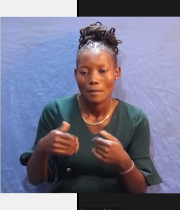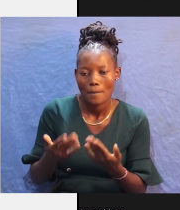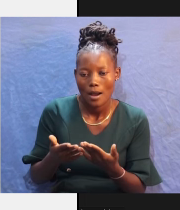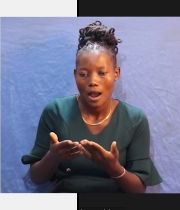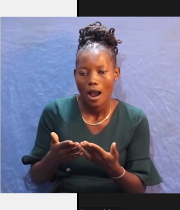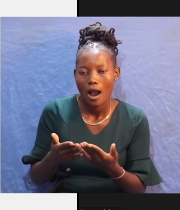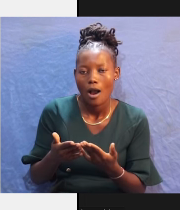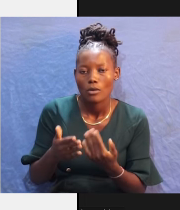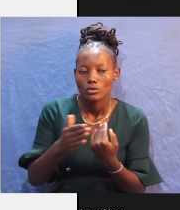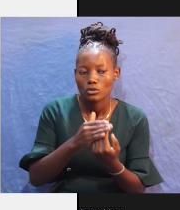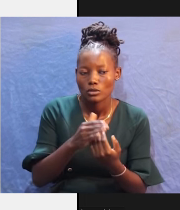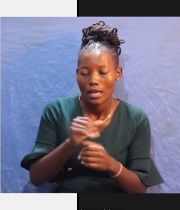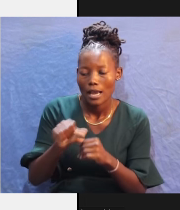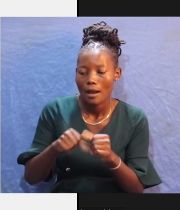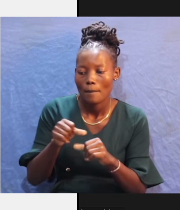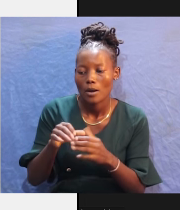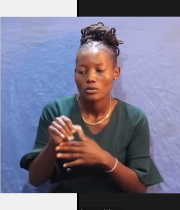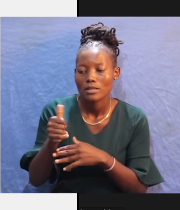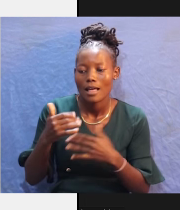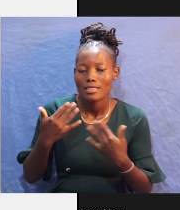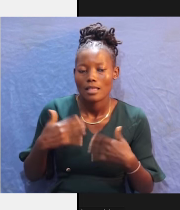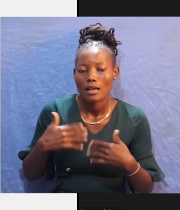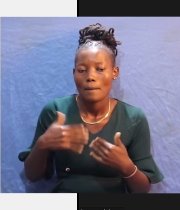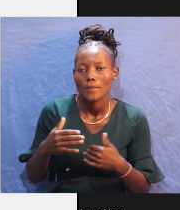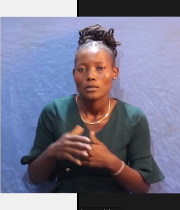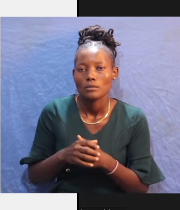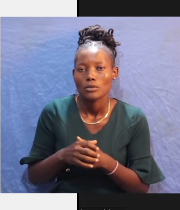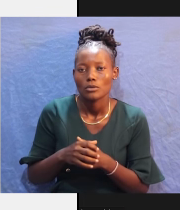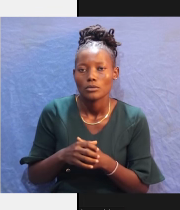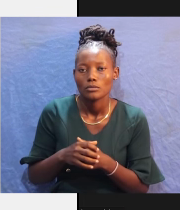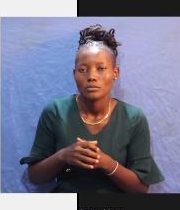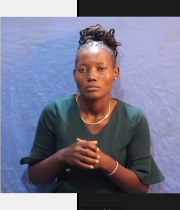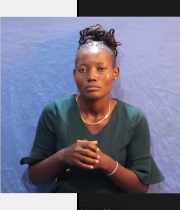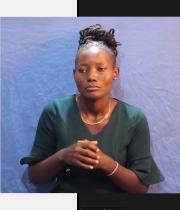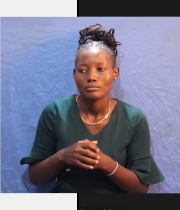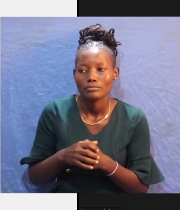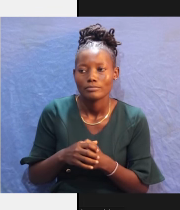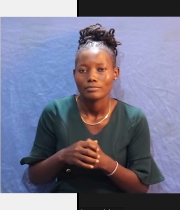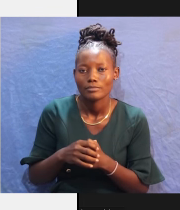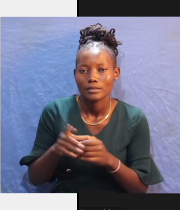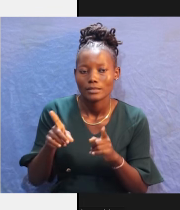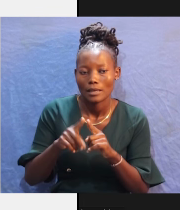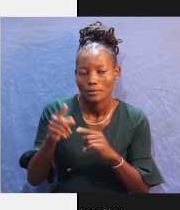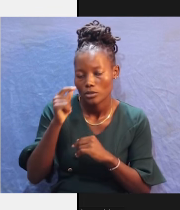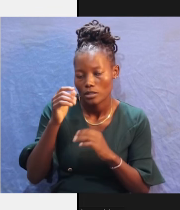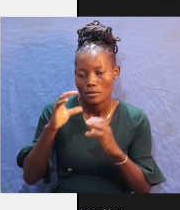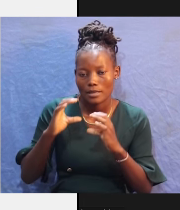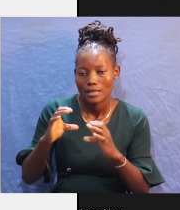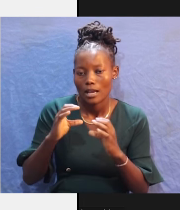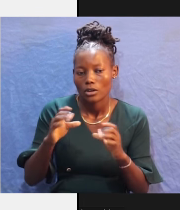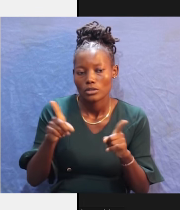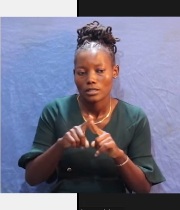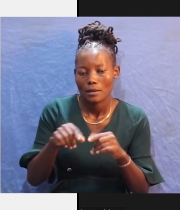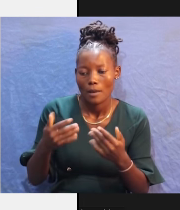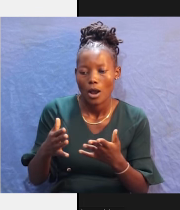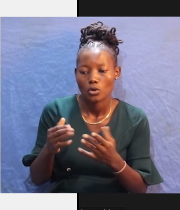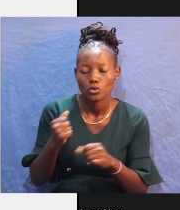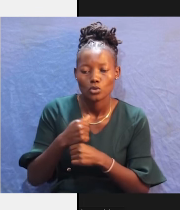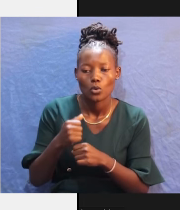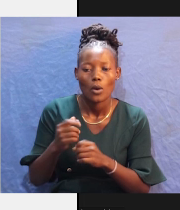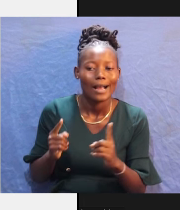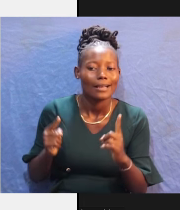an older person, as I said, also like the respect that a child has to a coach, but also how to work towards achieving my goals.